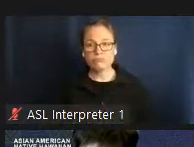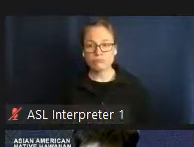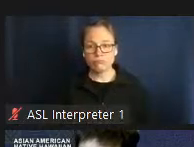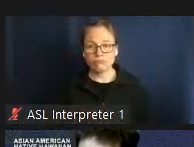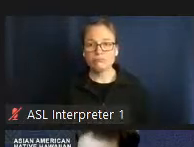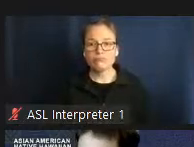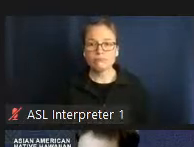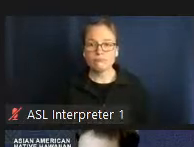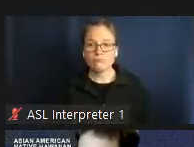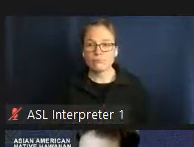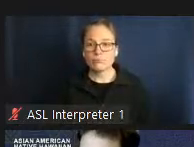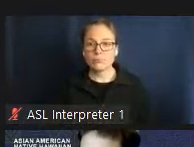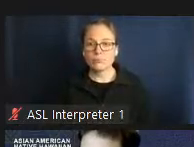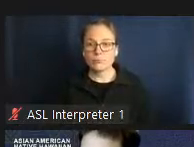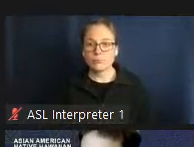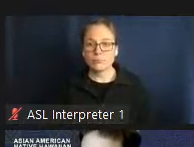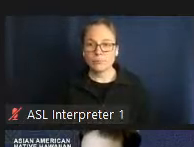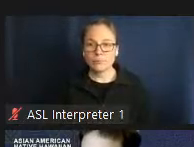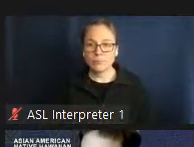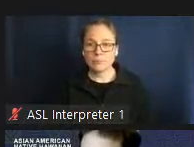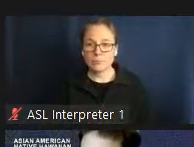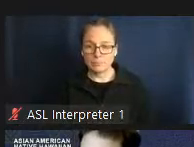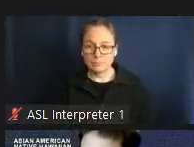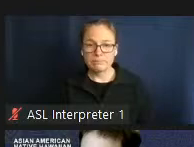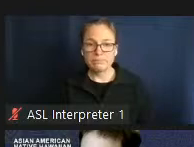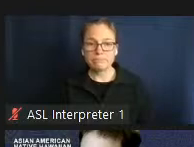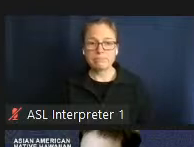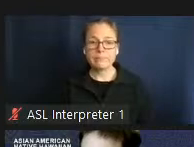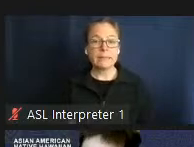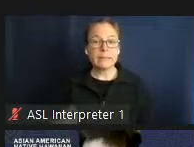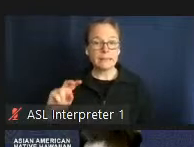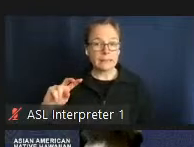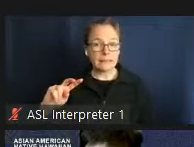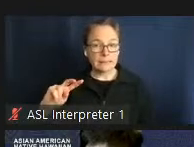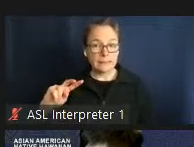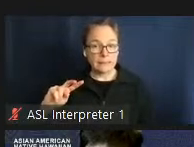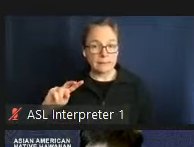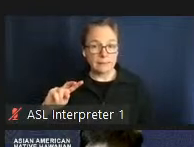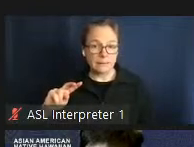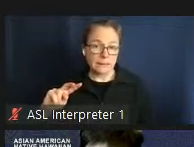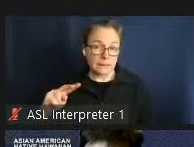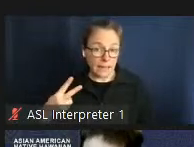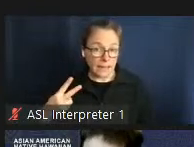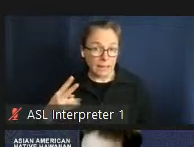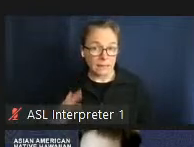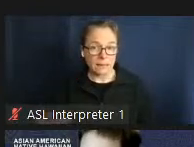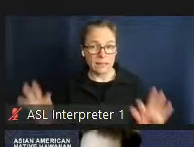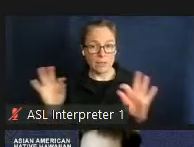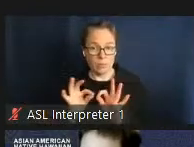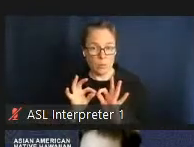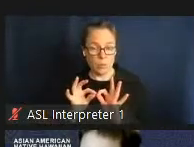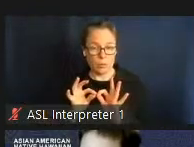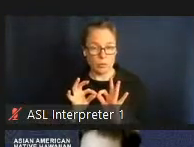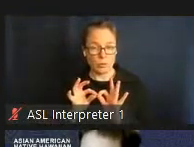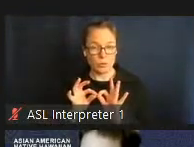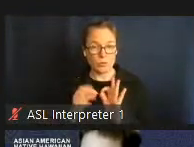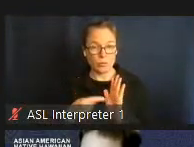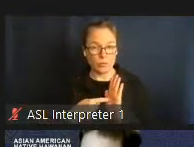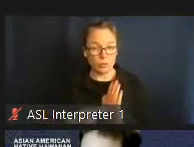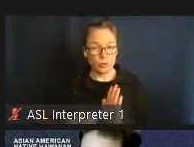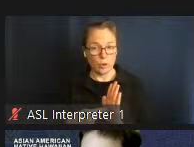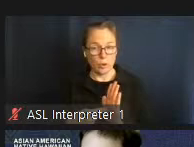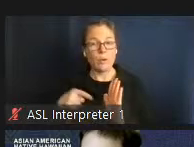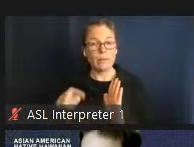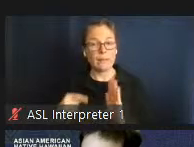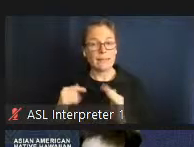celebrating. I would say the second most important point to note here is that our budget equity tool, in our budget equity